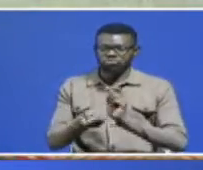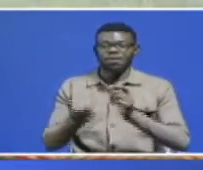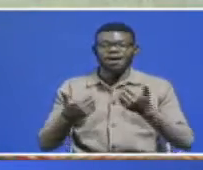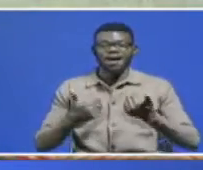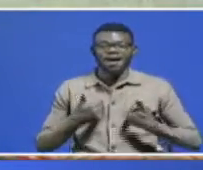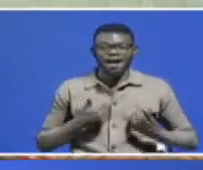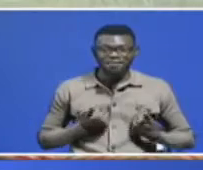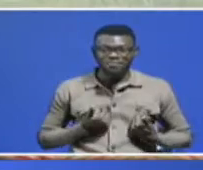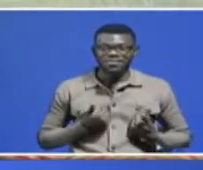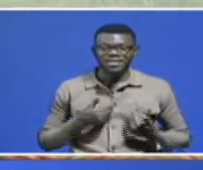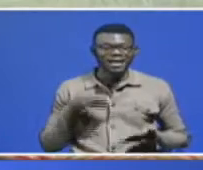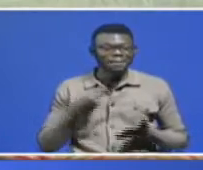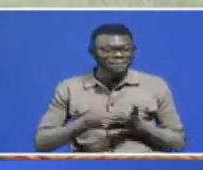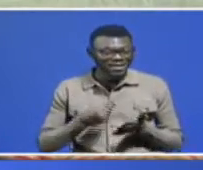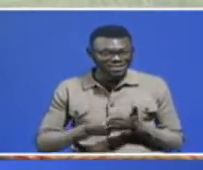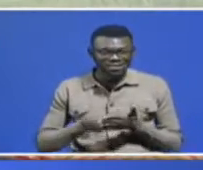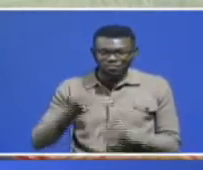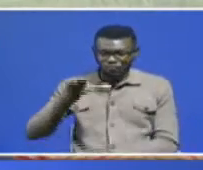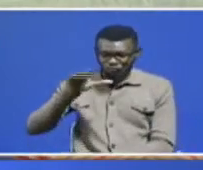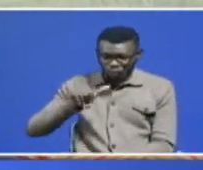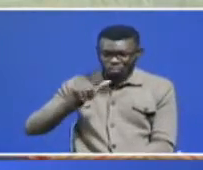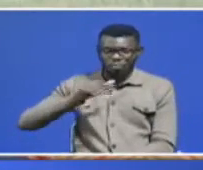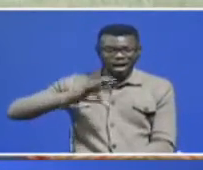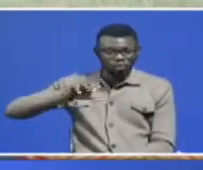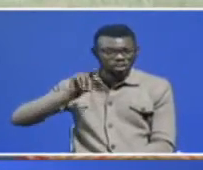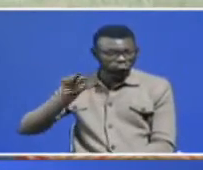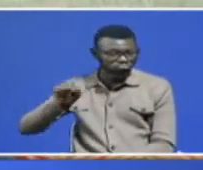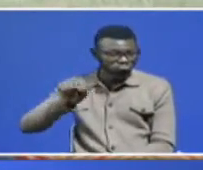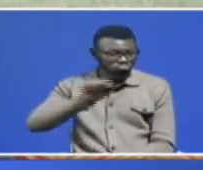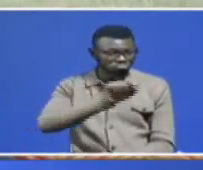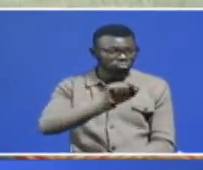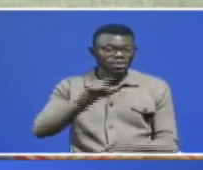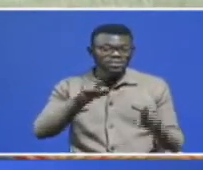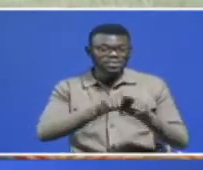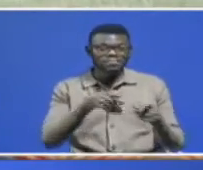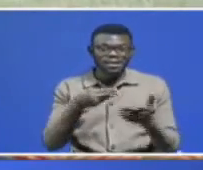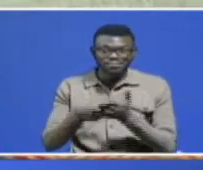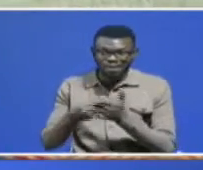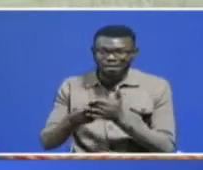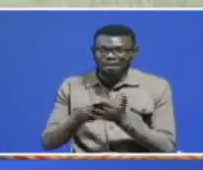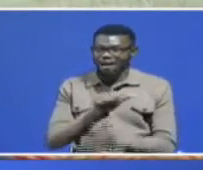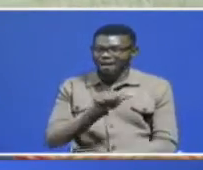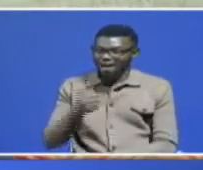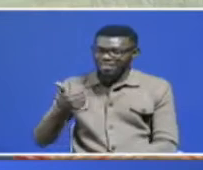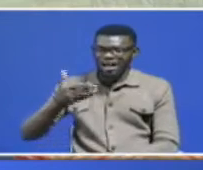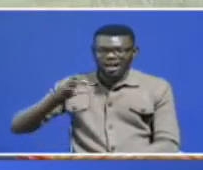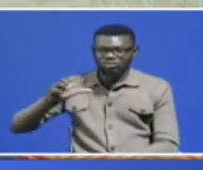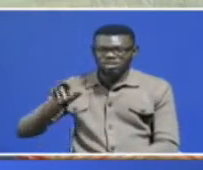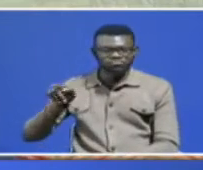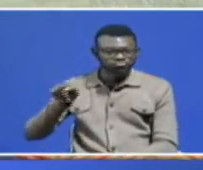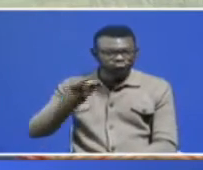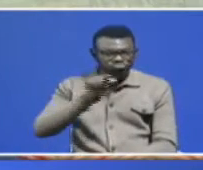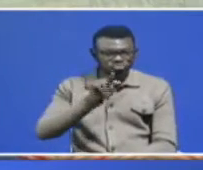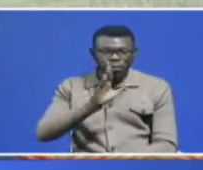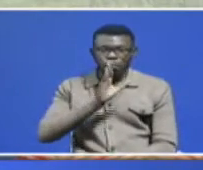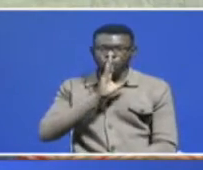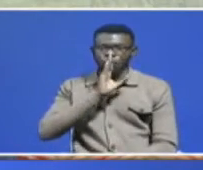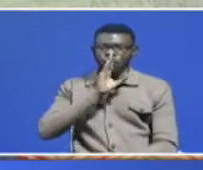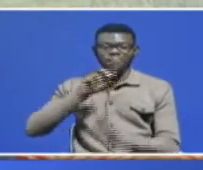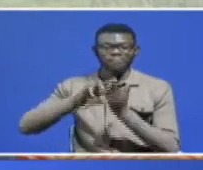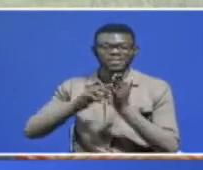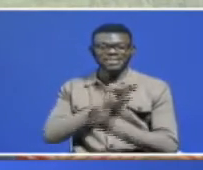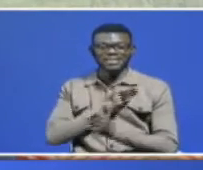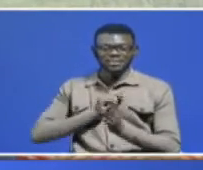revenue that is generated at the counties and the revenue that would be borrowed by counties. The Senate would now oversight